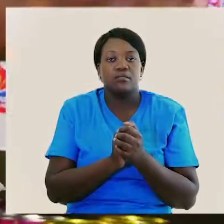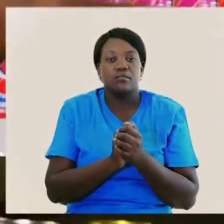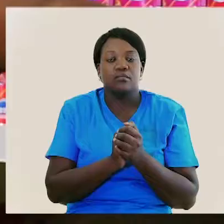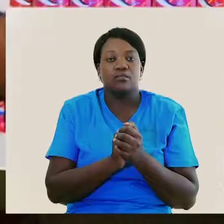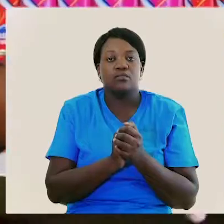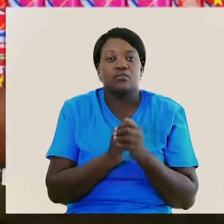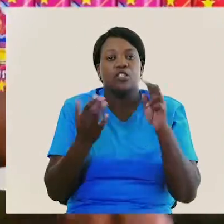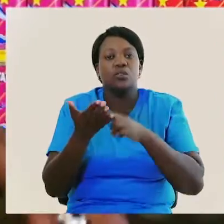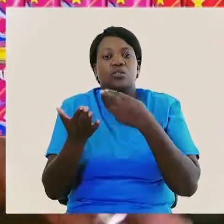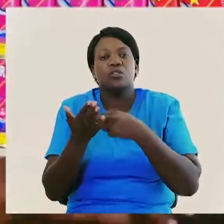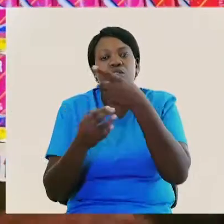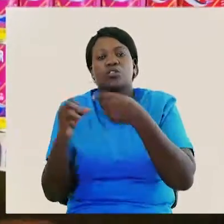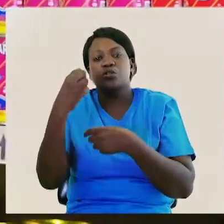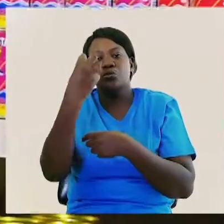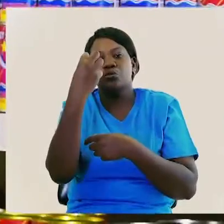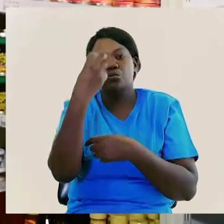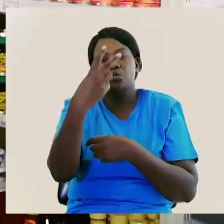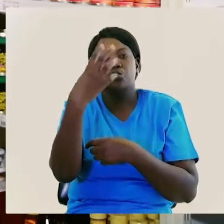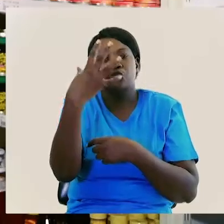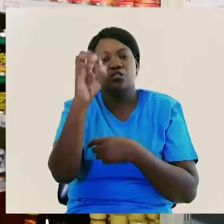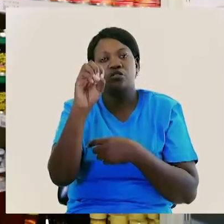Get us a margarine, a 250 gram.